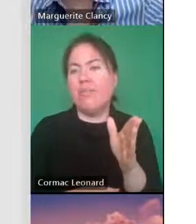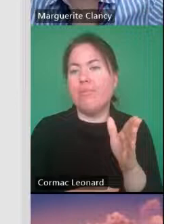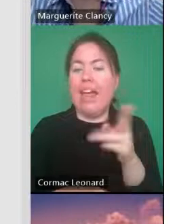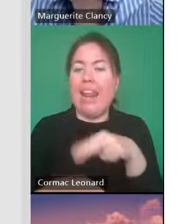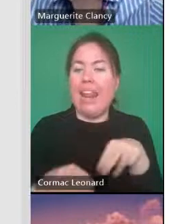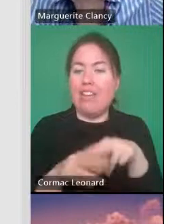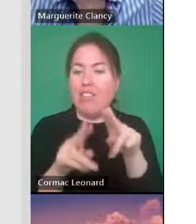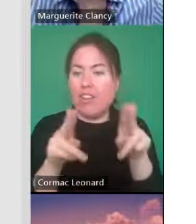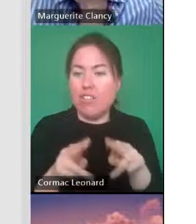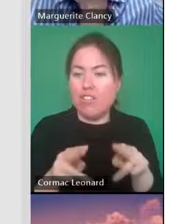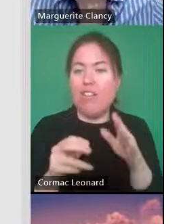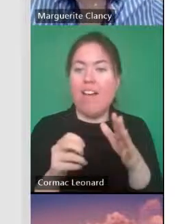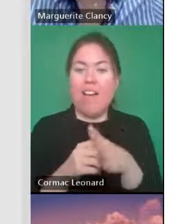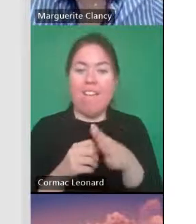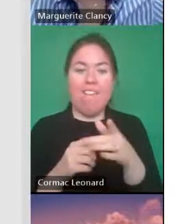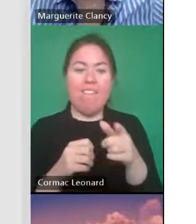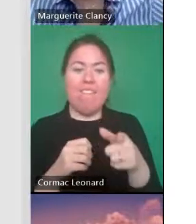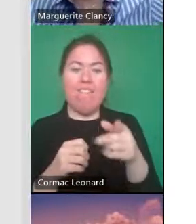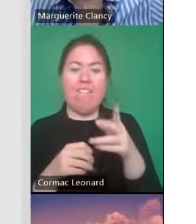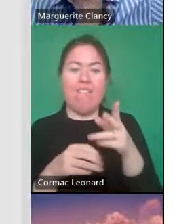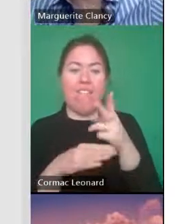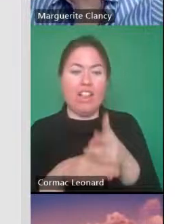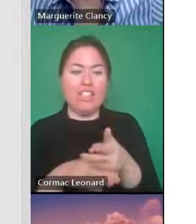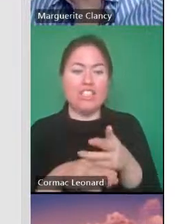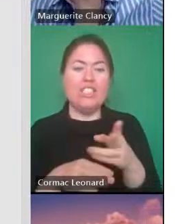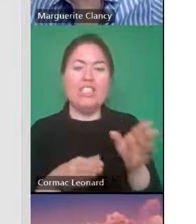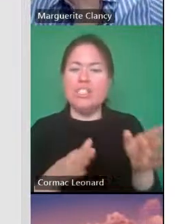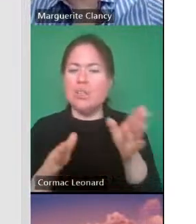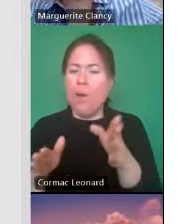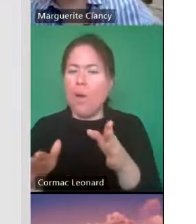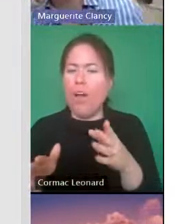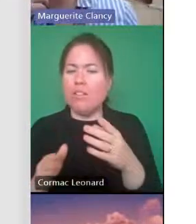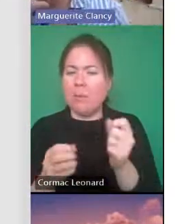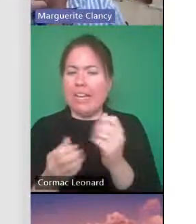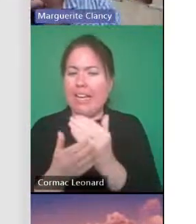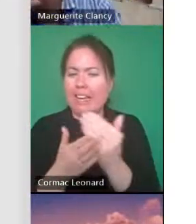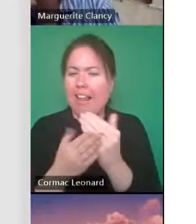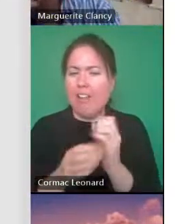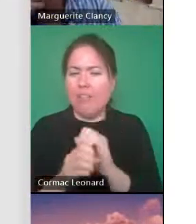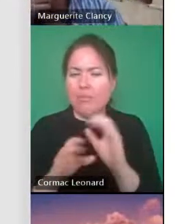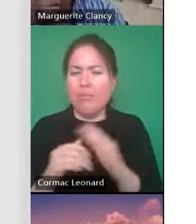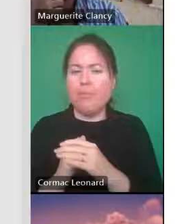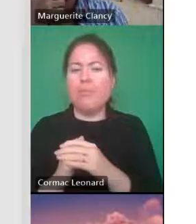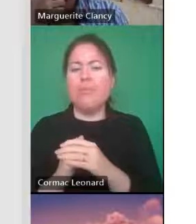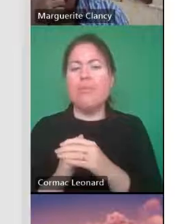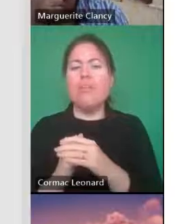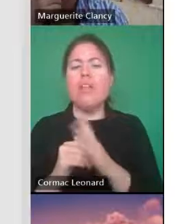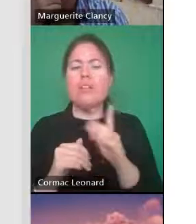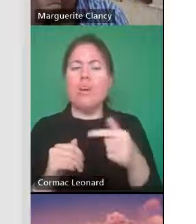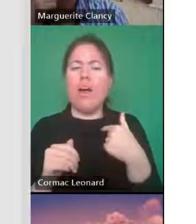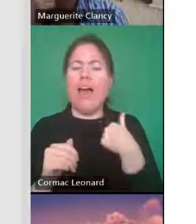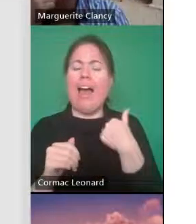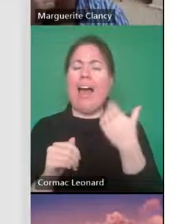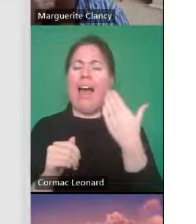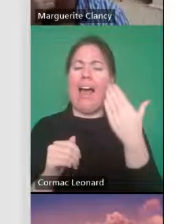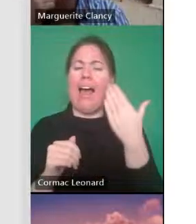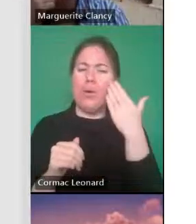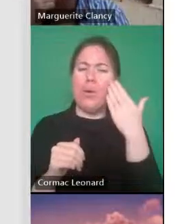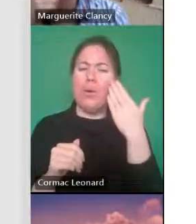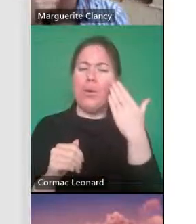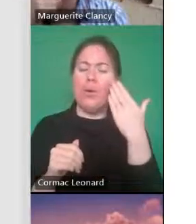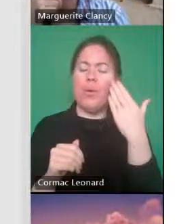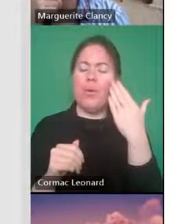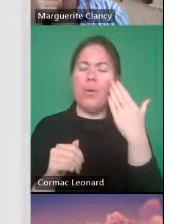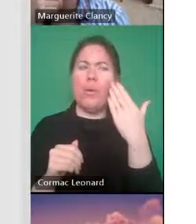National Federation of Volunteer Service Providers to give us much clarity on that. I do recognise some people may have come on today and maybe